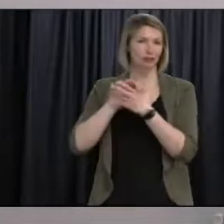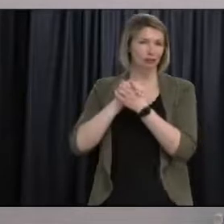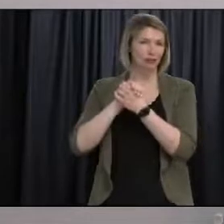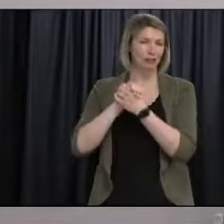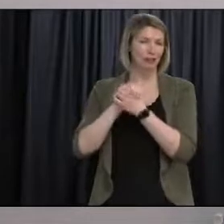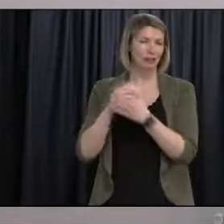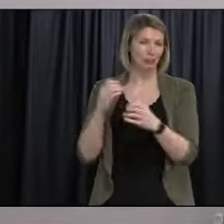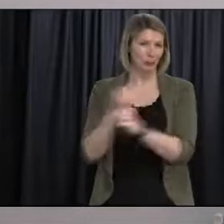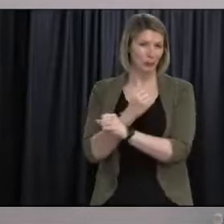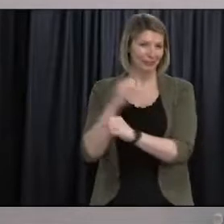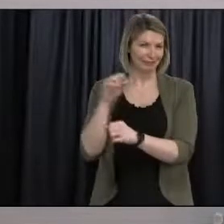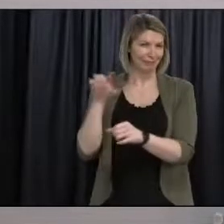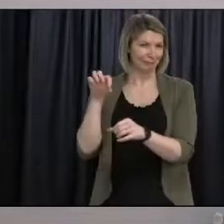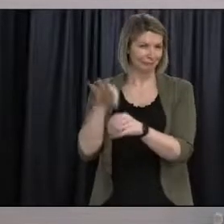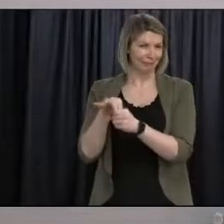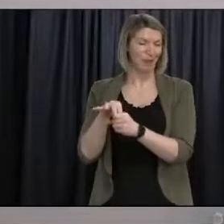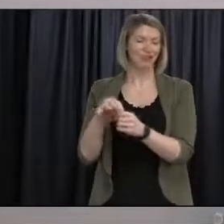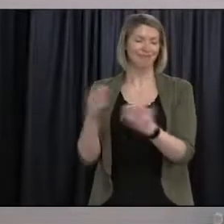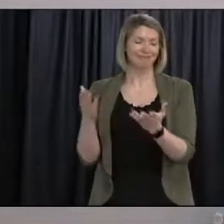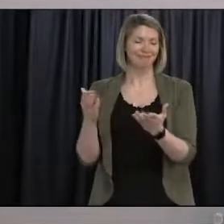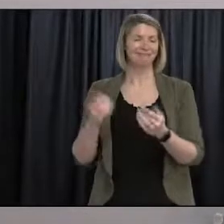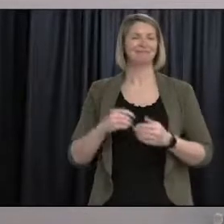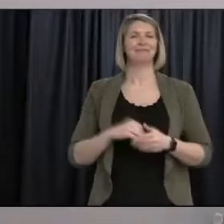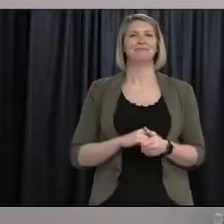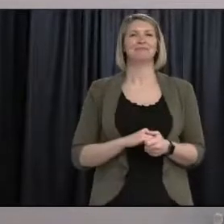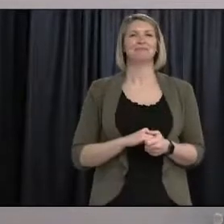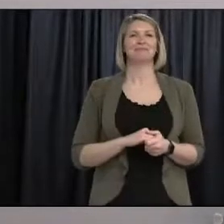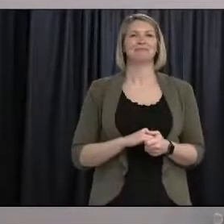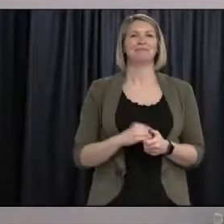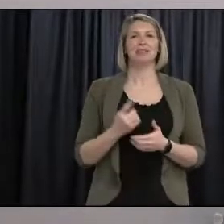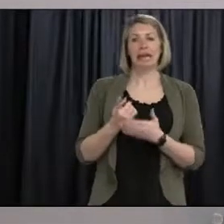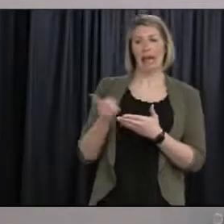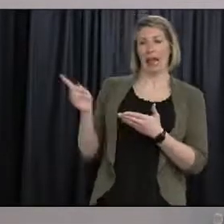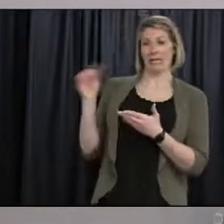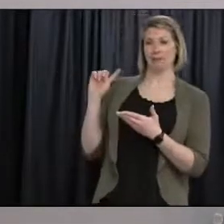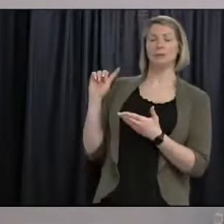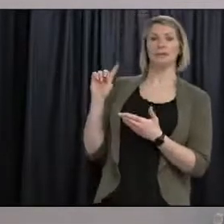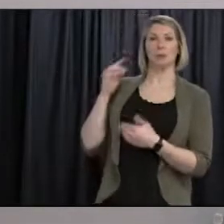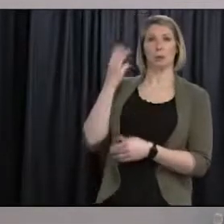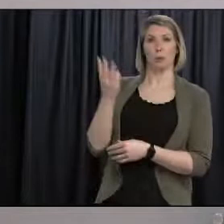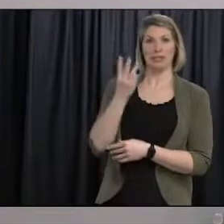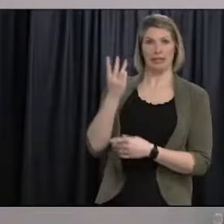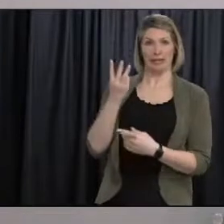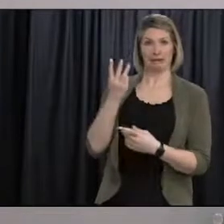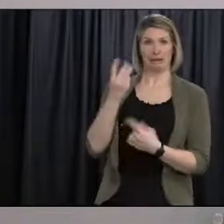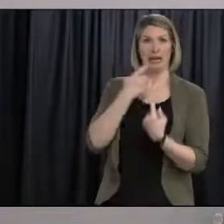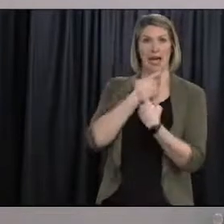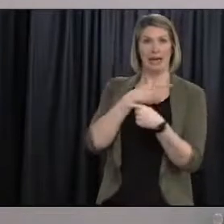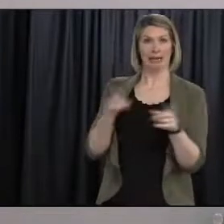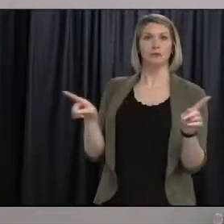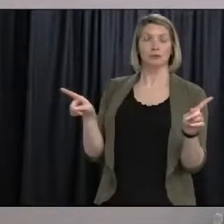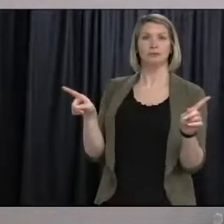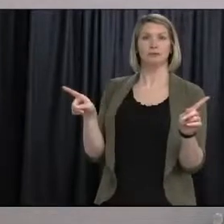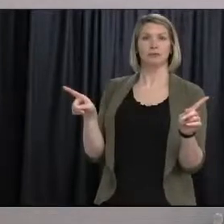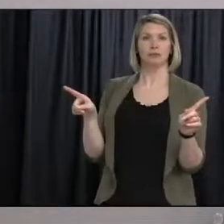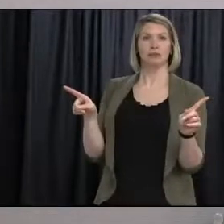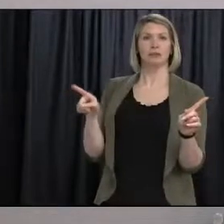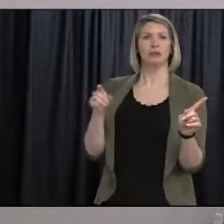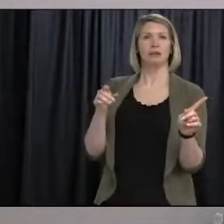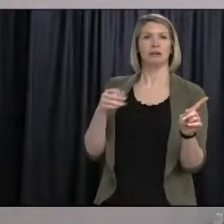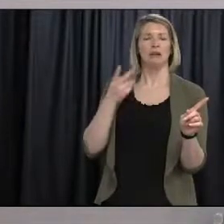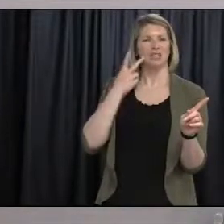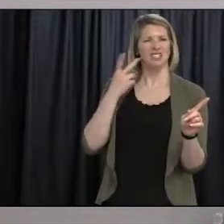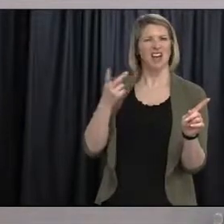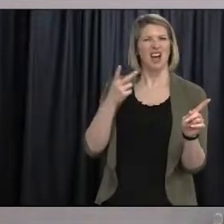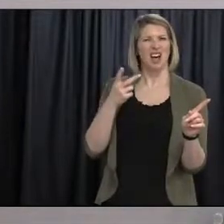I want to ask a follow-up to something that came up in last Wednesday's briefing. Telegram reported the